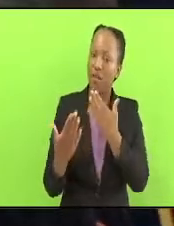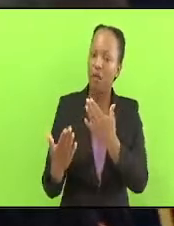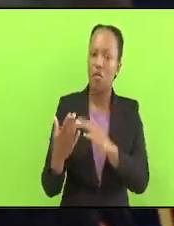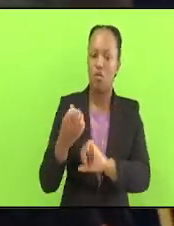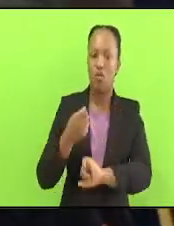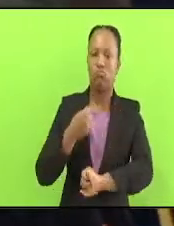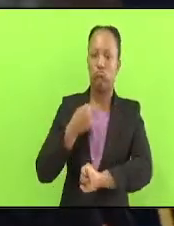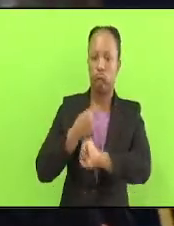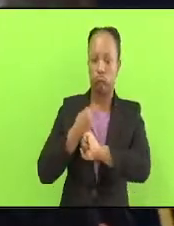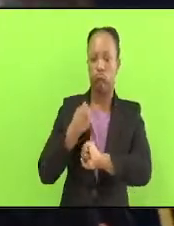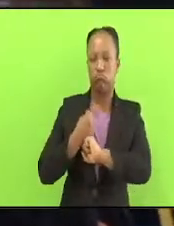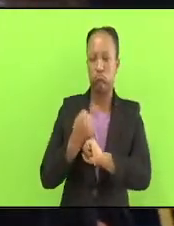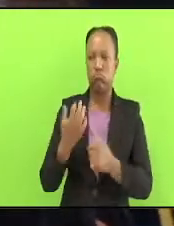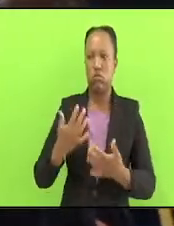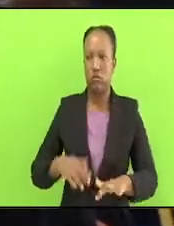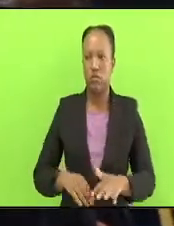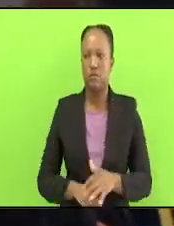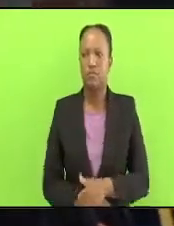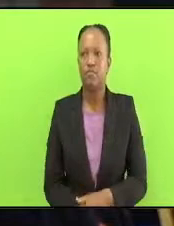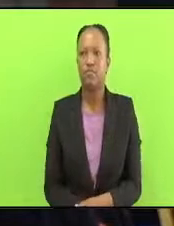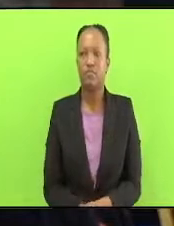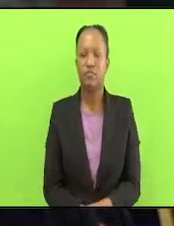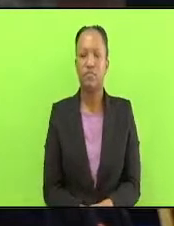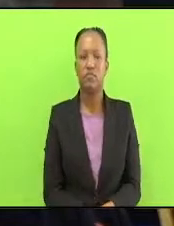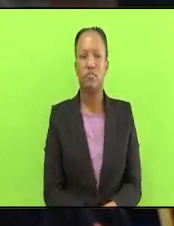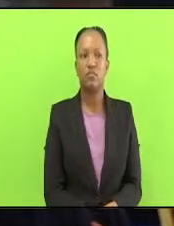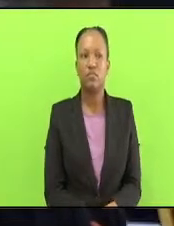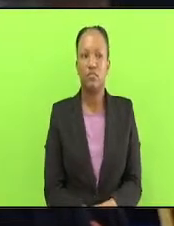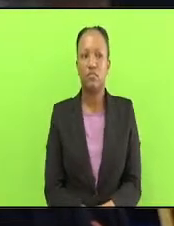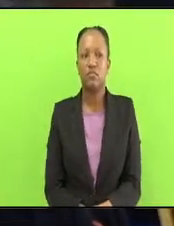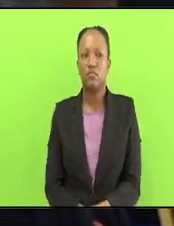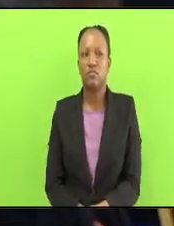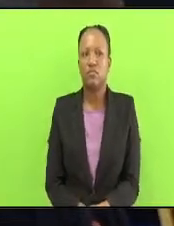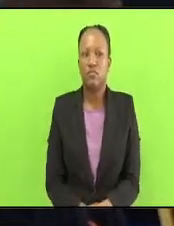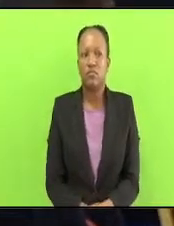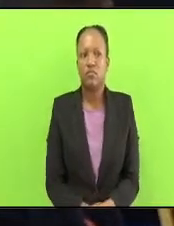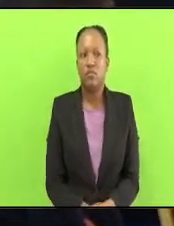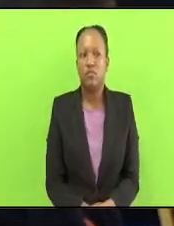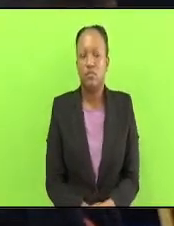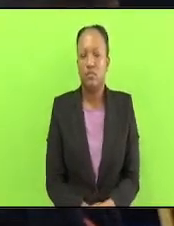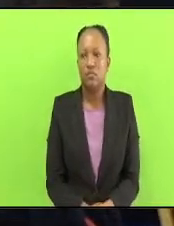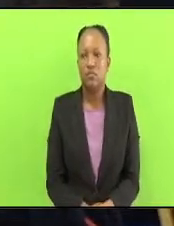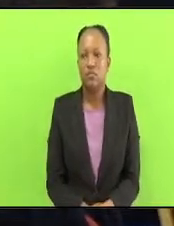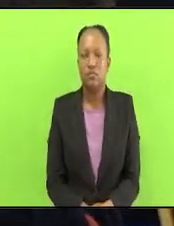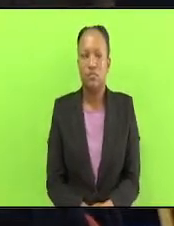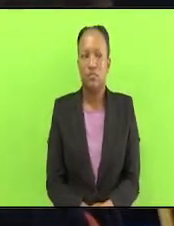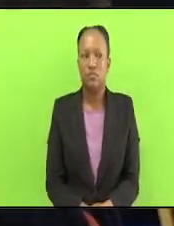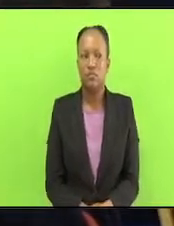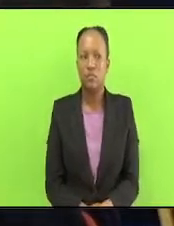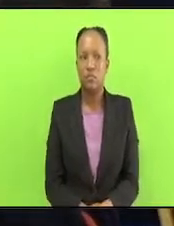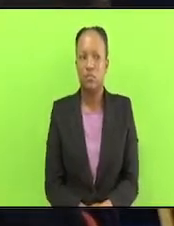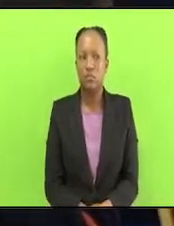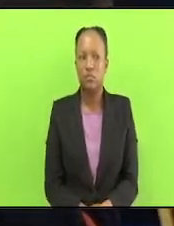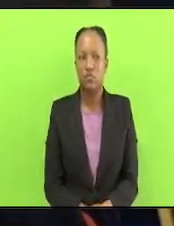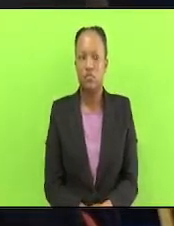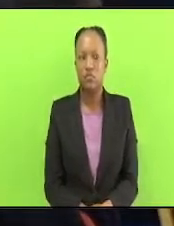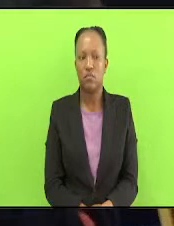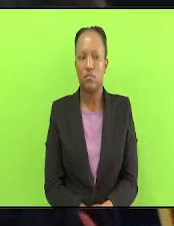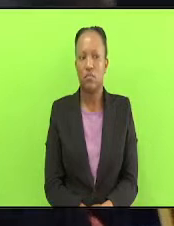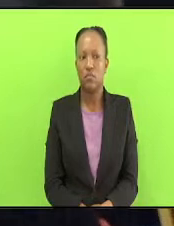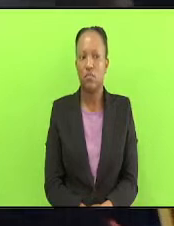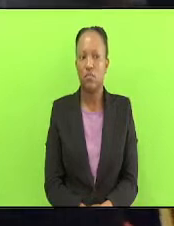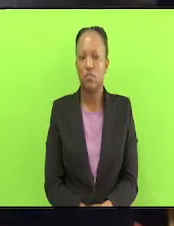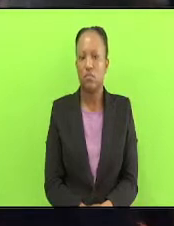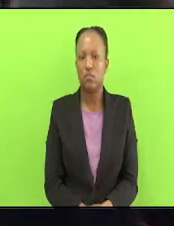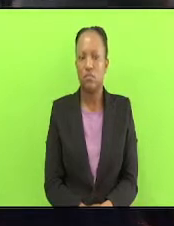support. Me re ile ra dira ka natla re sa ipone tsapa re dira le baeteledipele ba e leng ba setso re dira le batho ba tshwana le